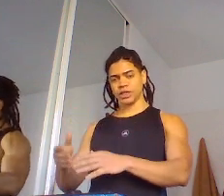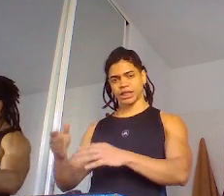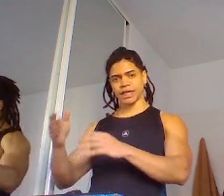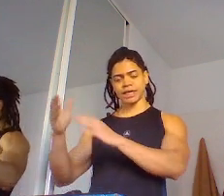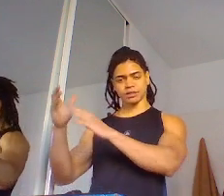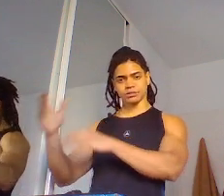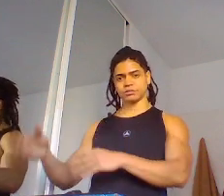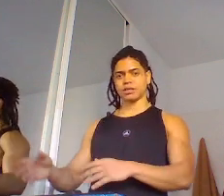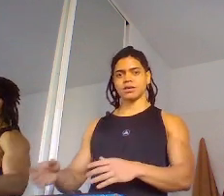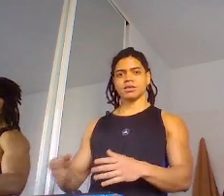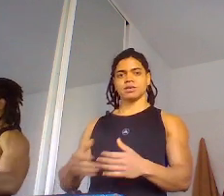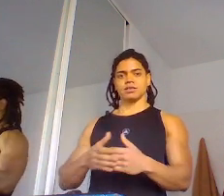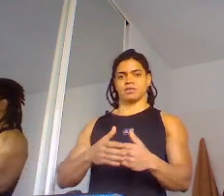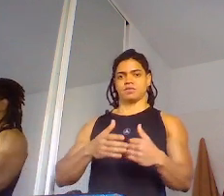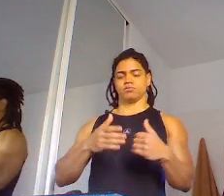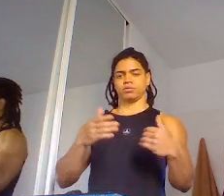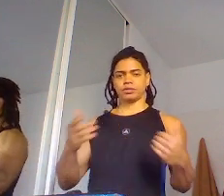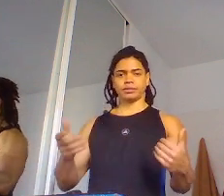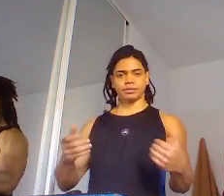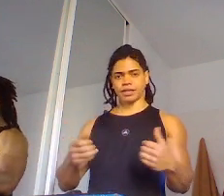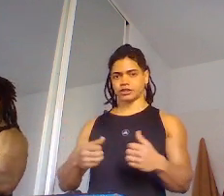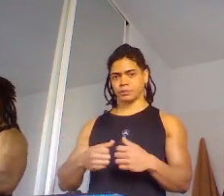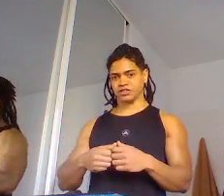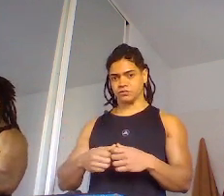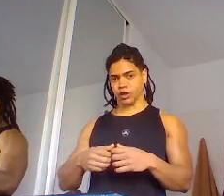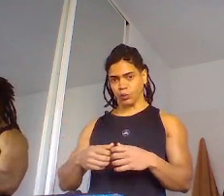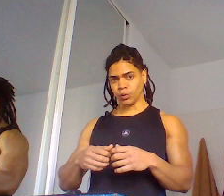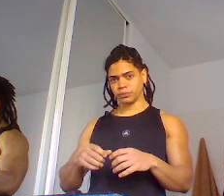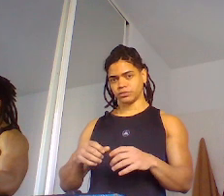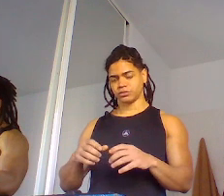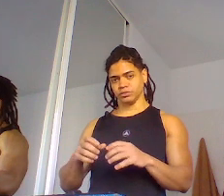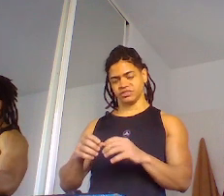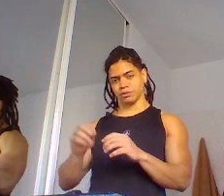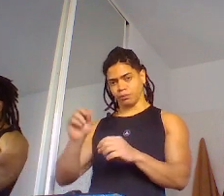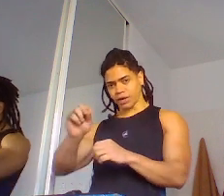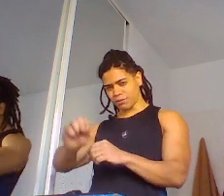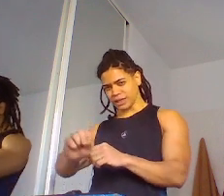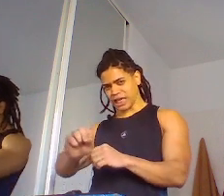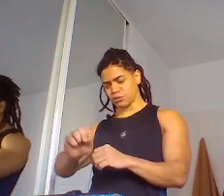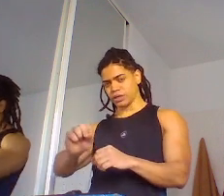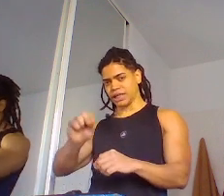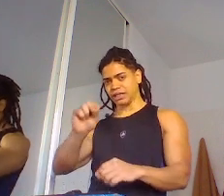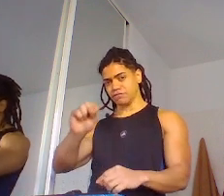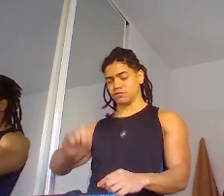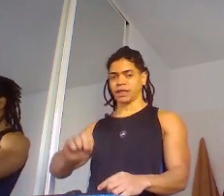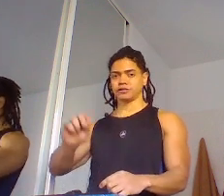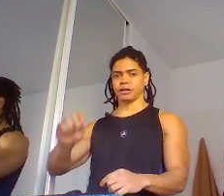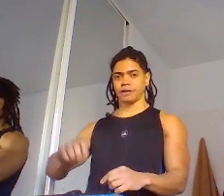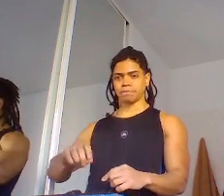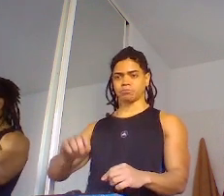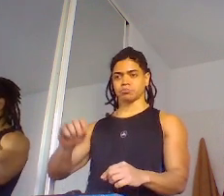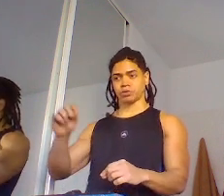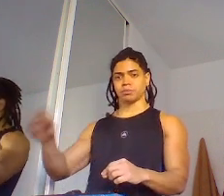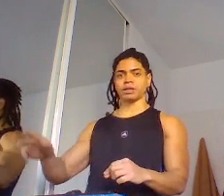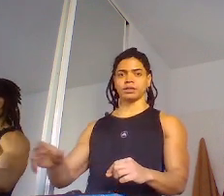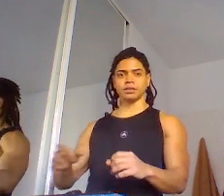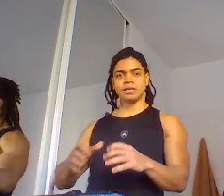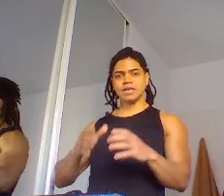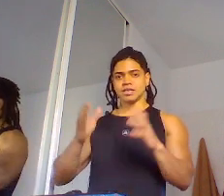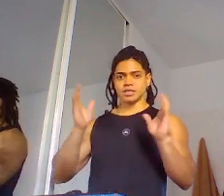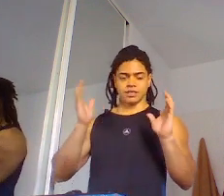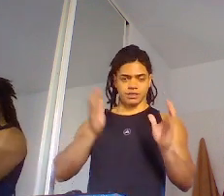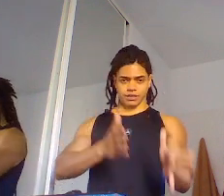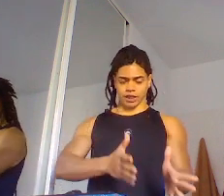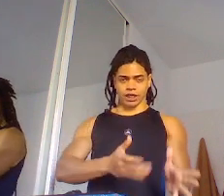energy, retails, Texas Pacific Groups, which is a private equity that invests in